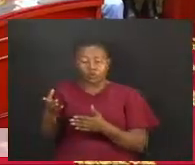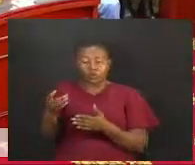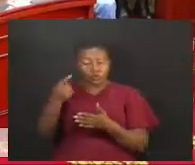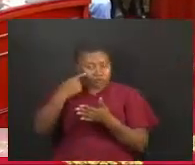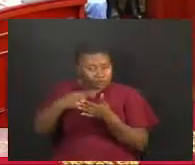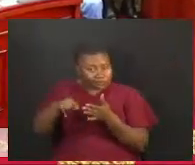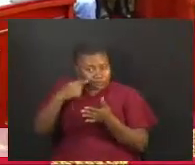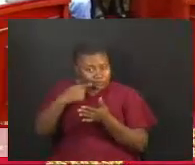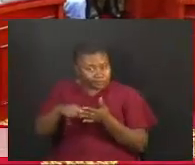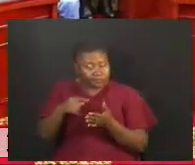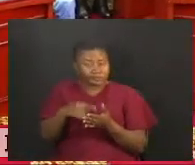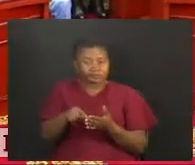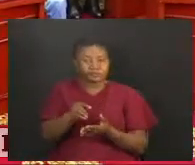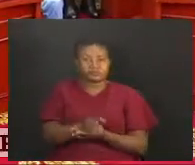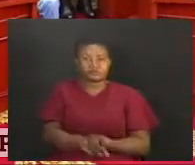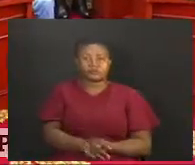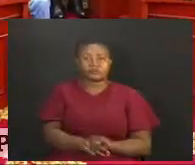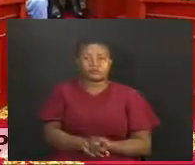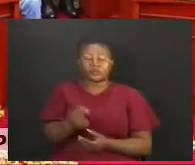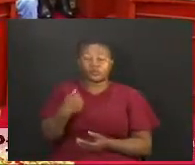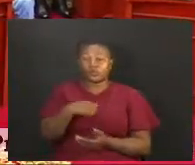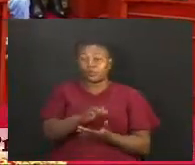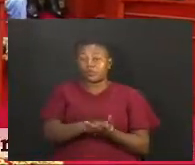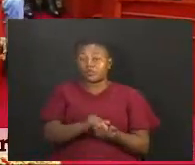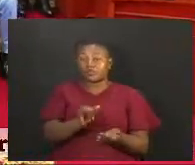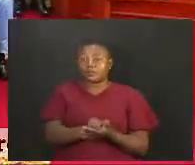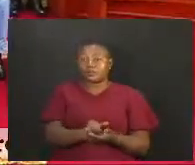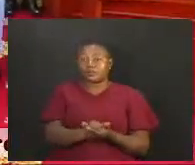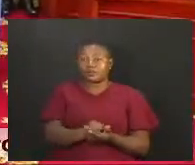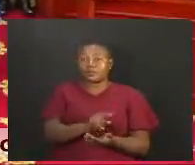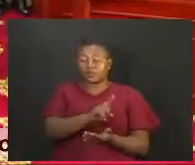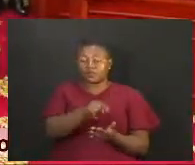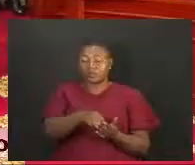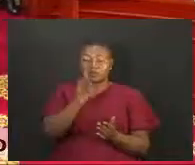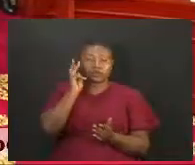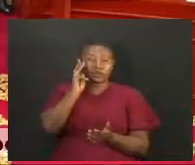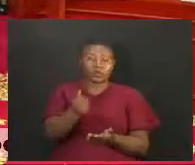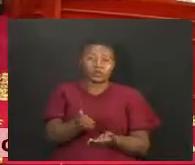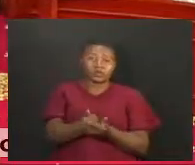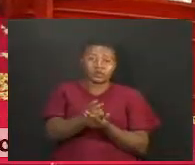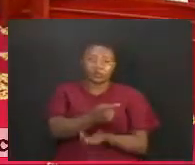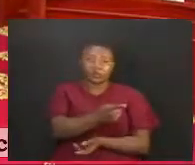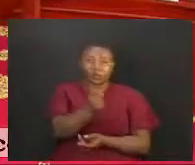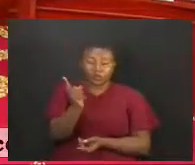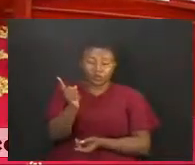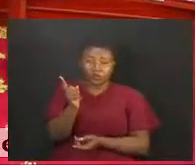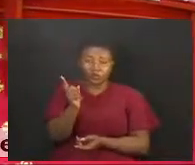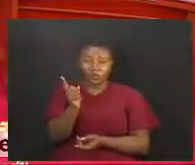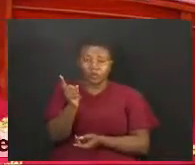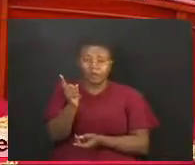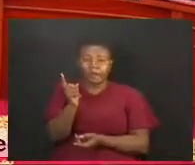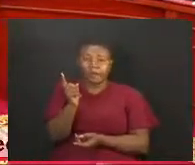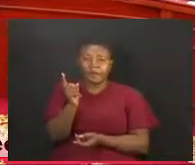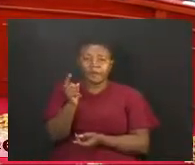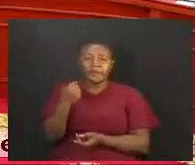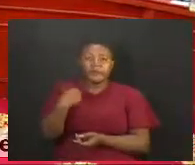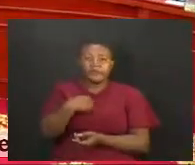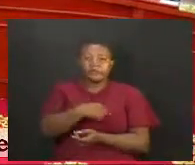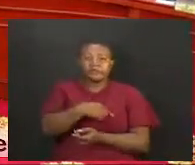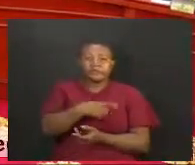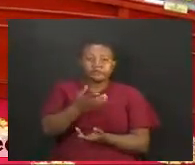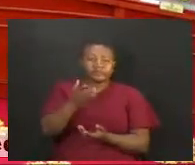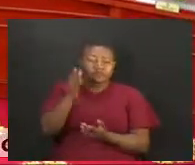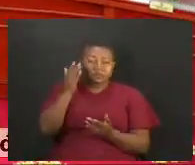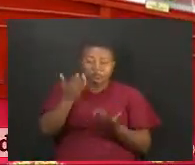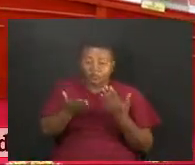it. We believe that this will assist you, and as we do that, we may focus on